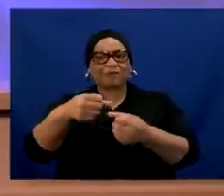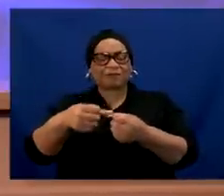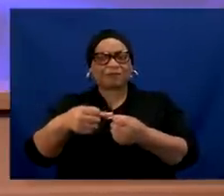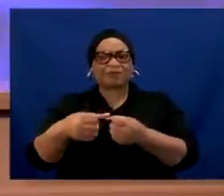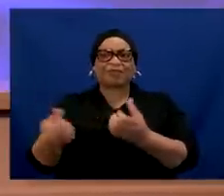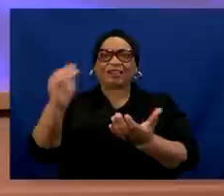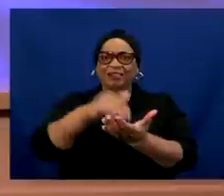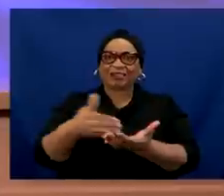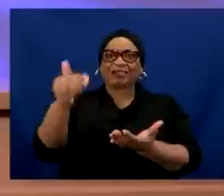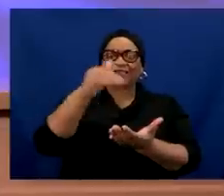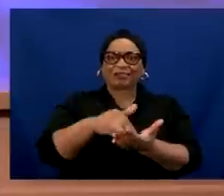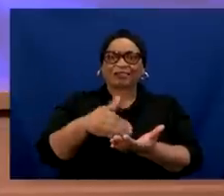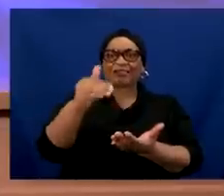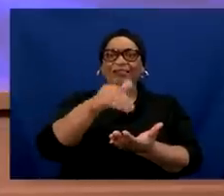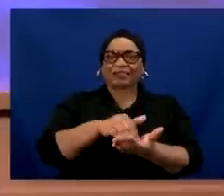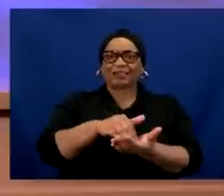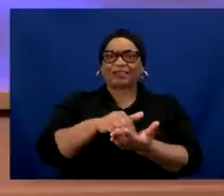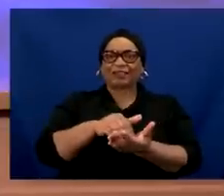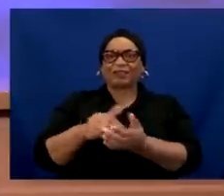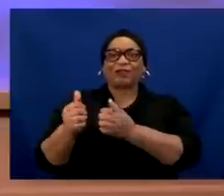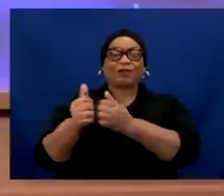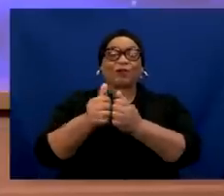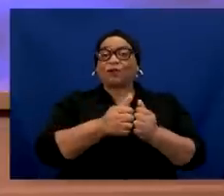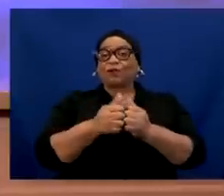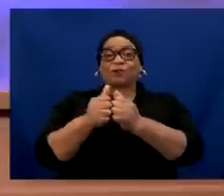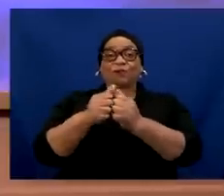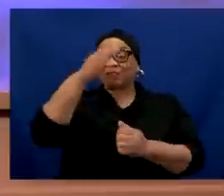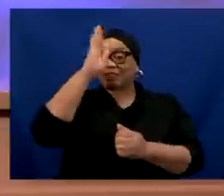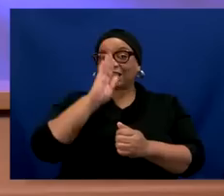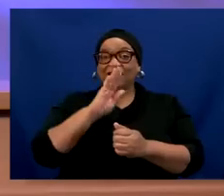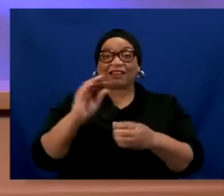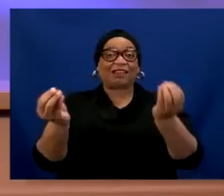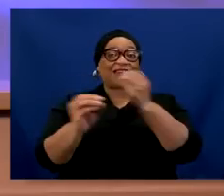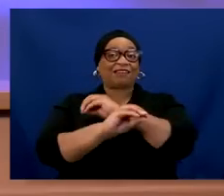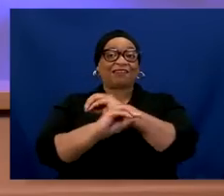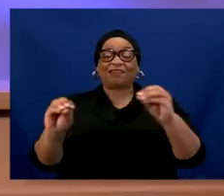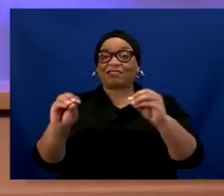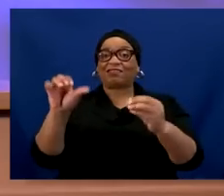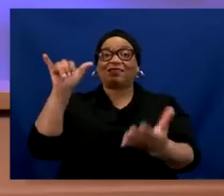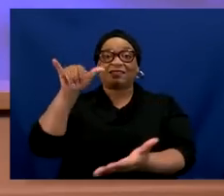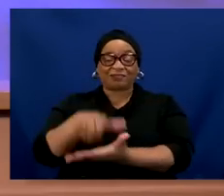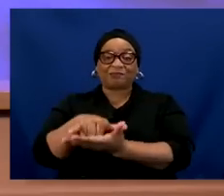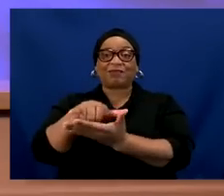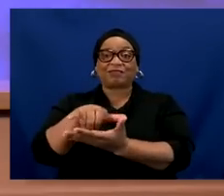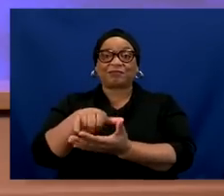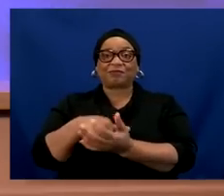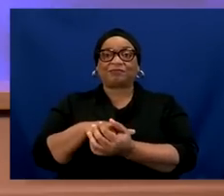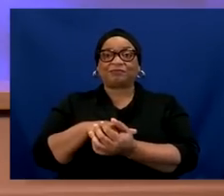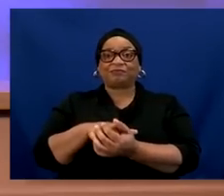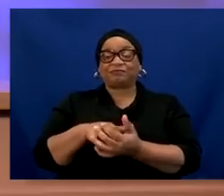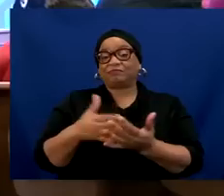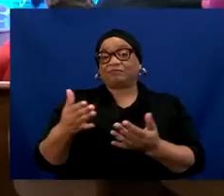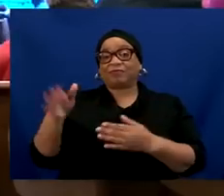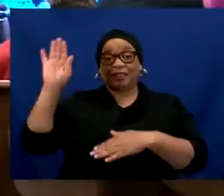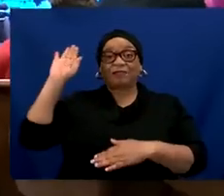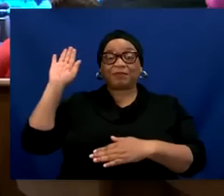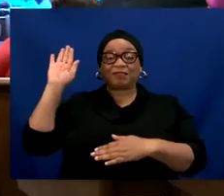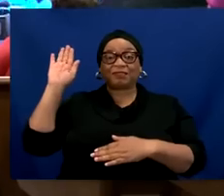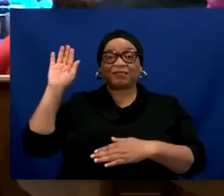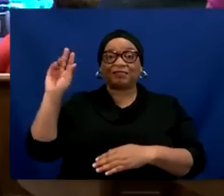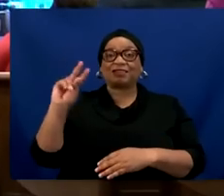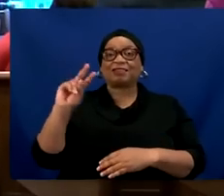over and over again that with God, nothing shall be impossible. I'll admit it is probably my